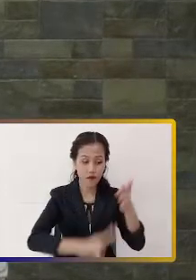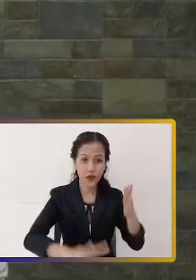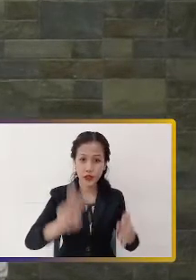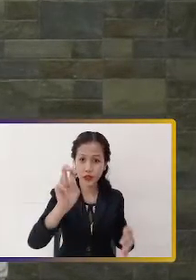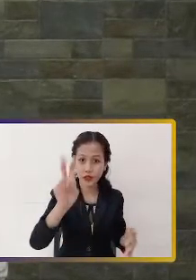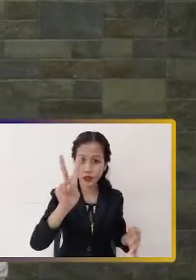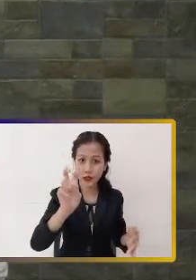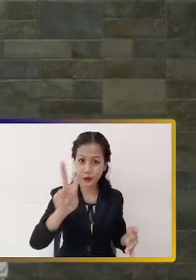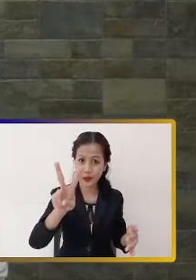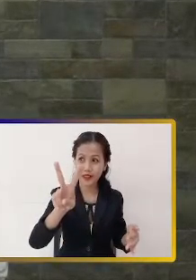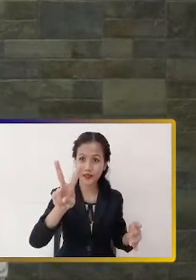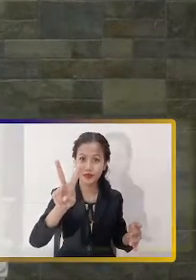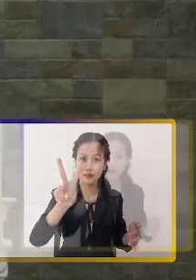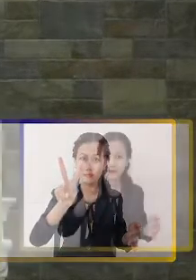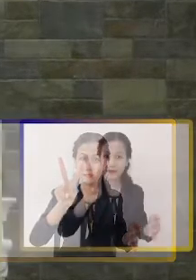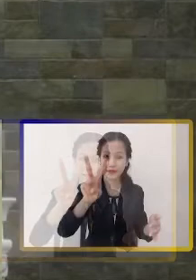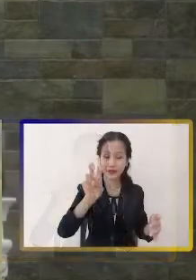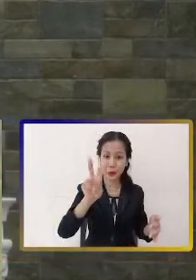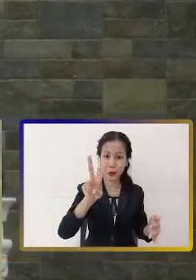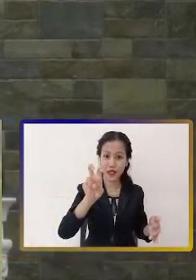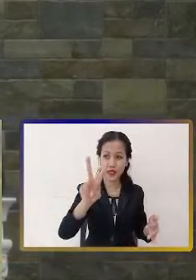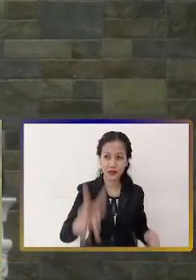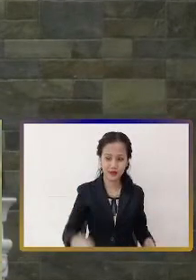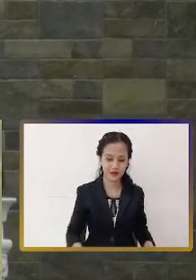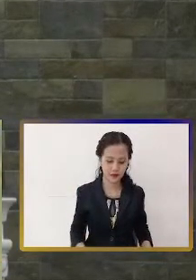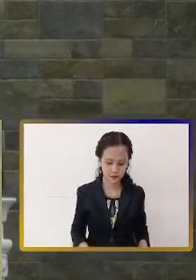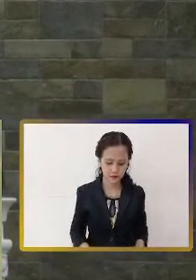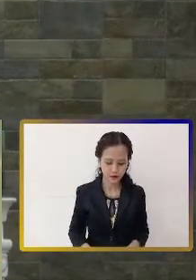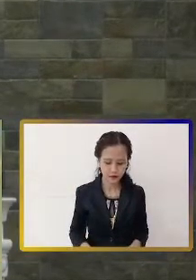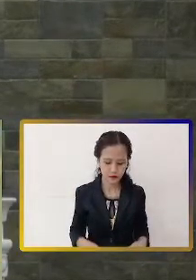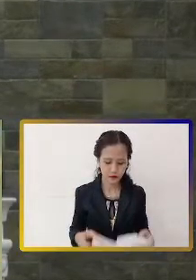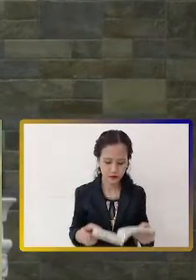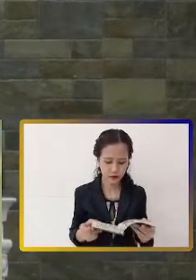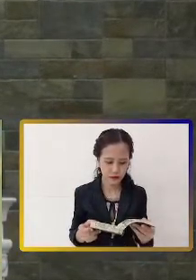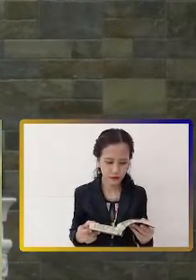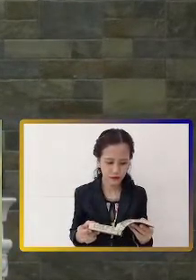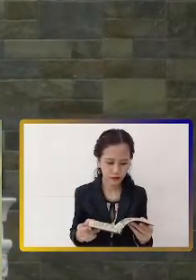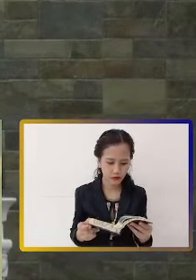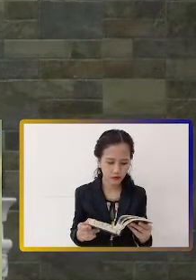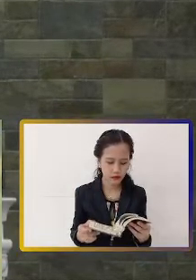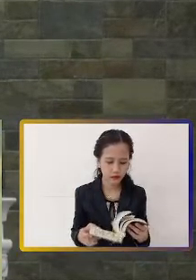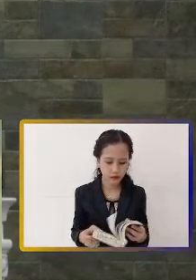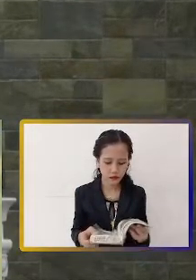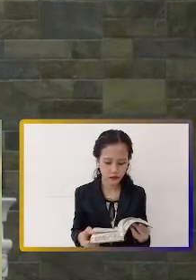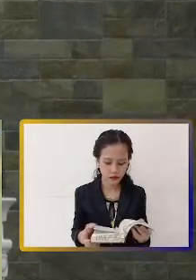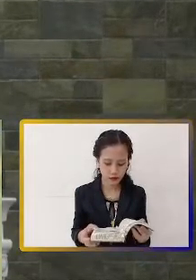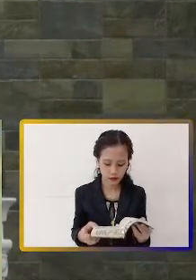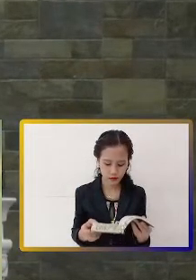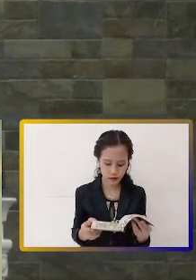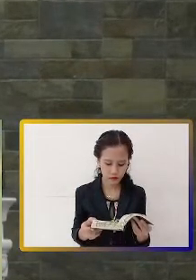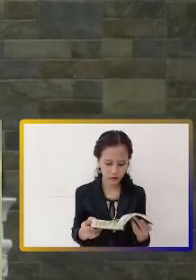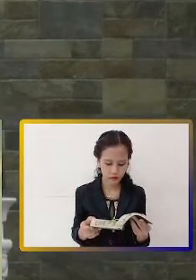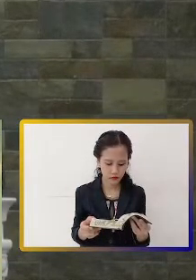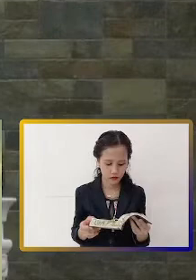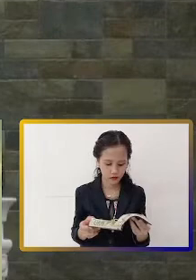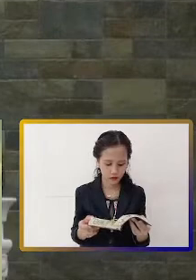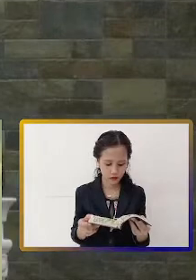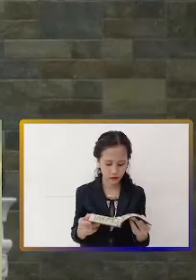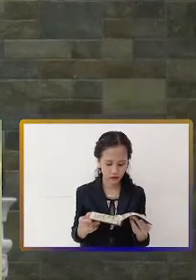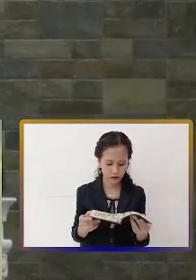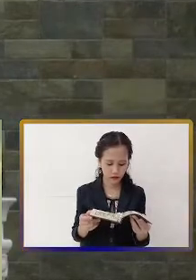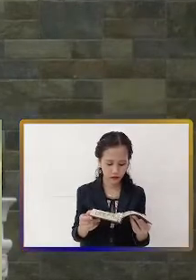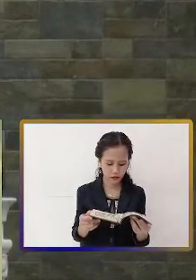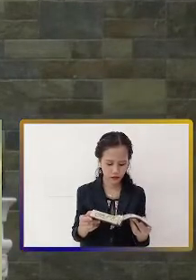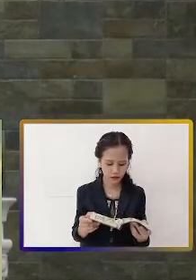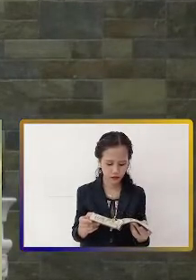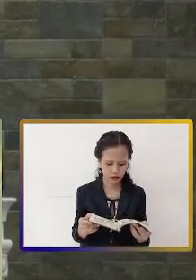done according to thy words. God answered the prayer of Solomon. After examining the contents of the prayer